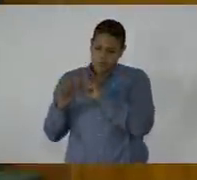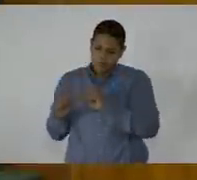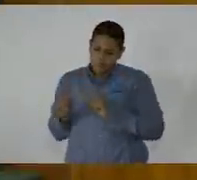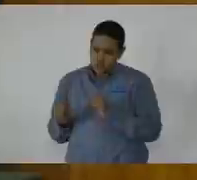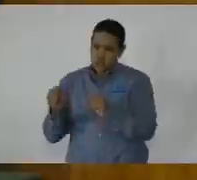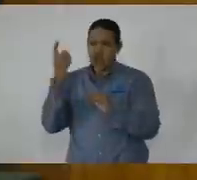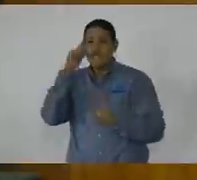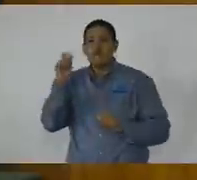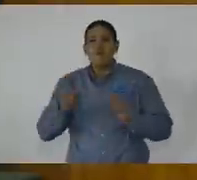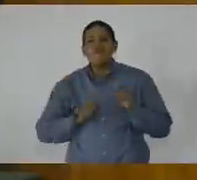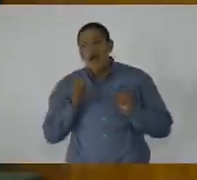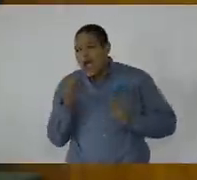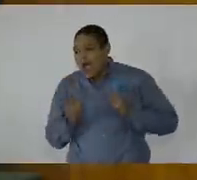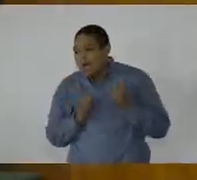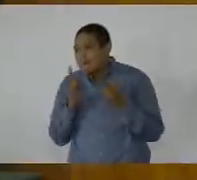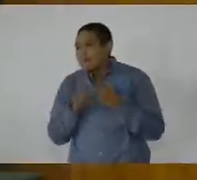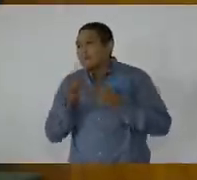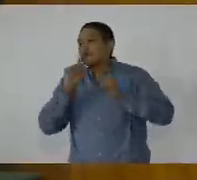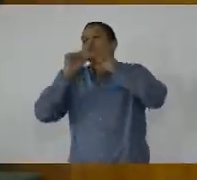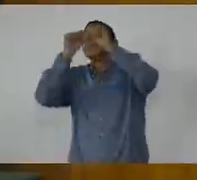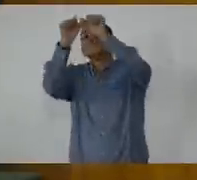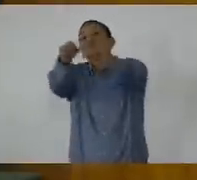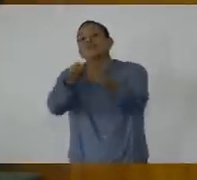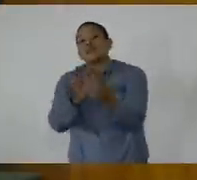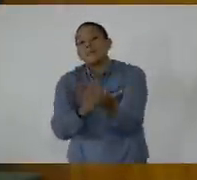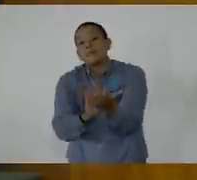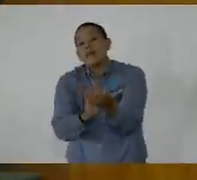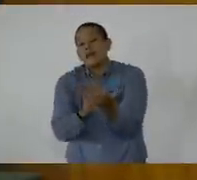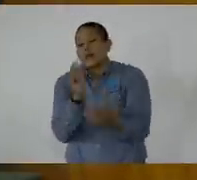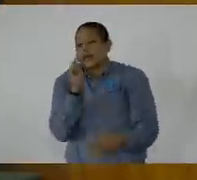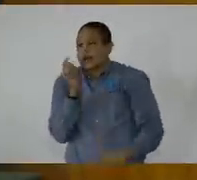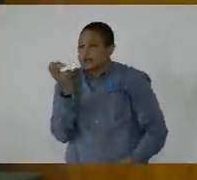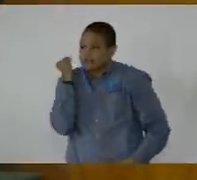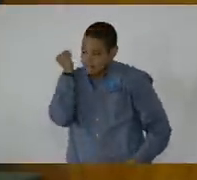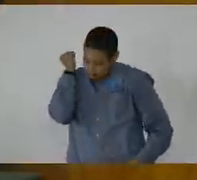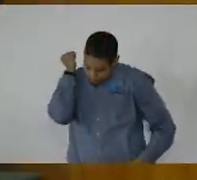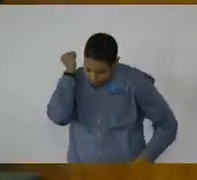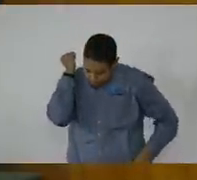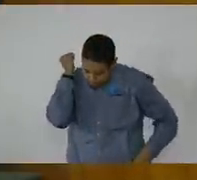a viable and sustainable medical cannabis industry.